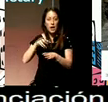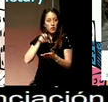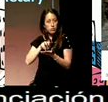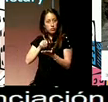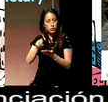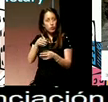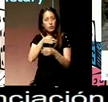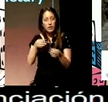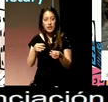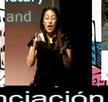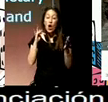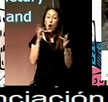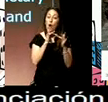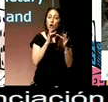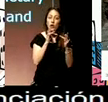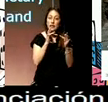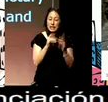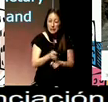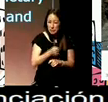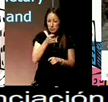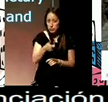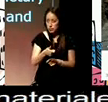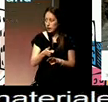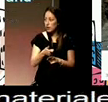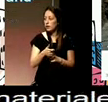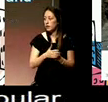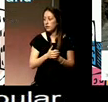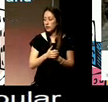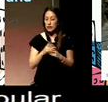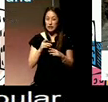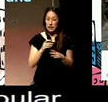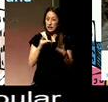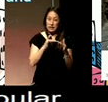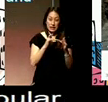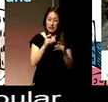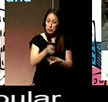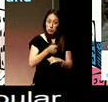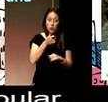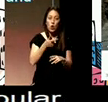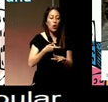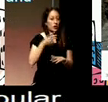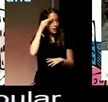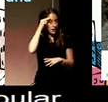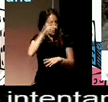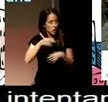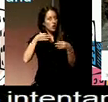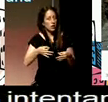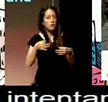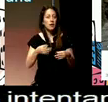for the entrance. They try to have a minimal